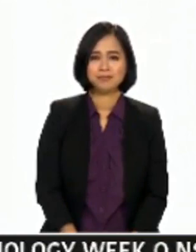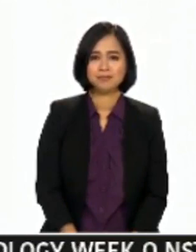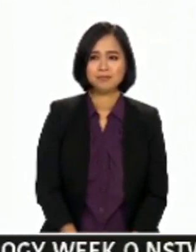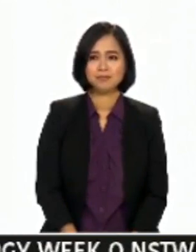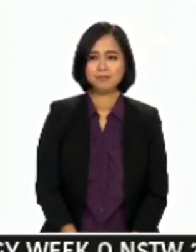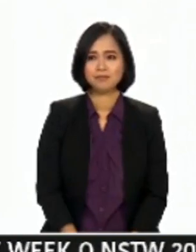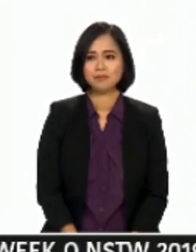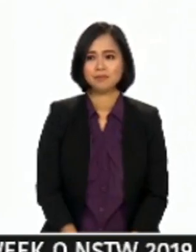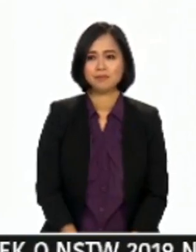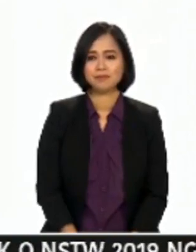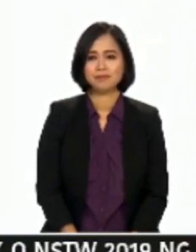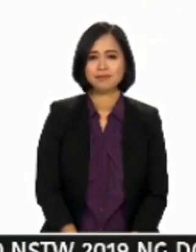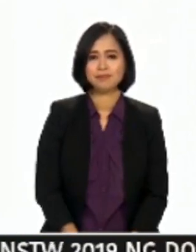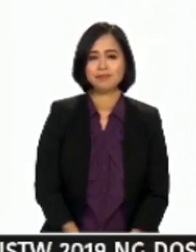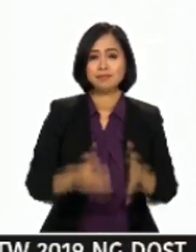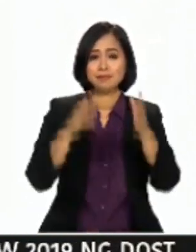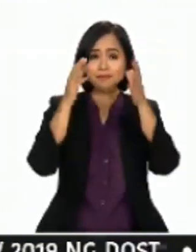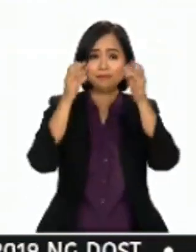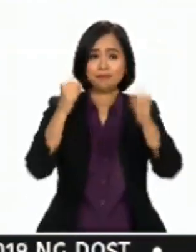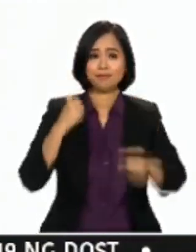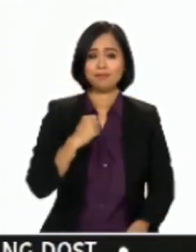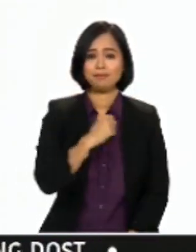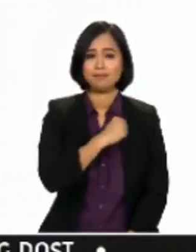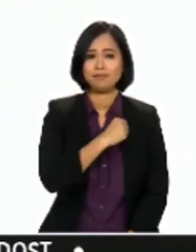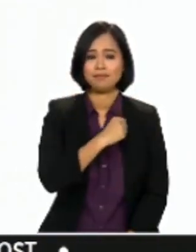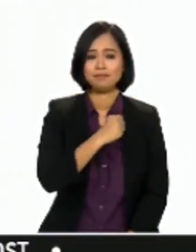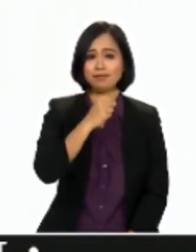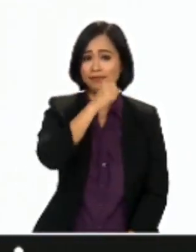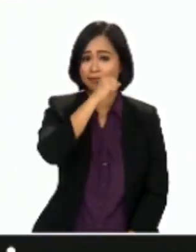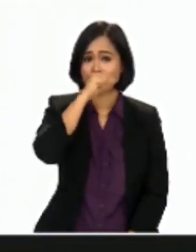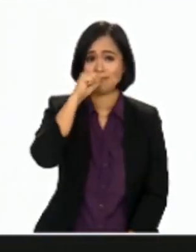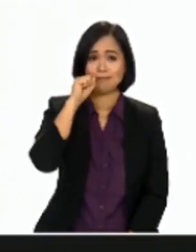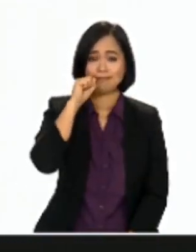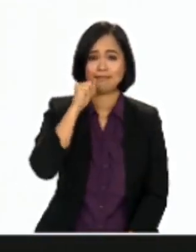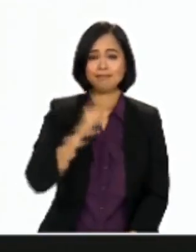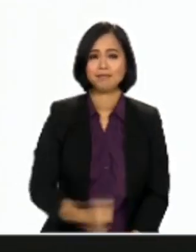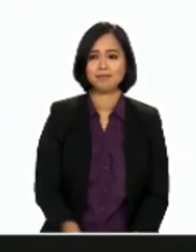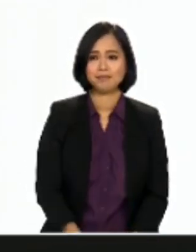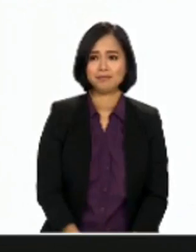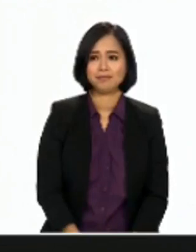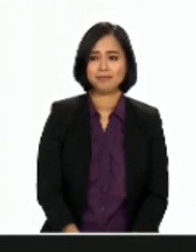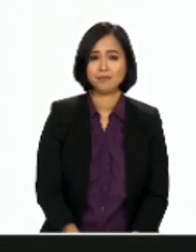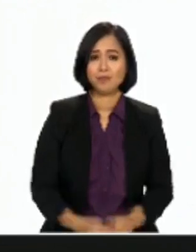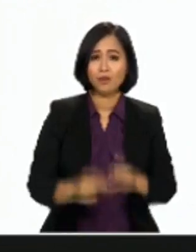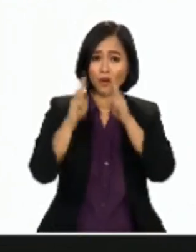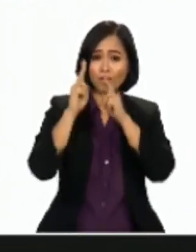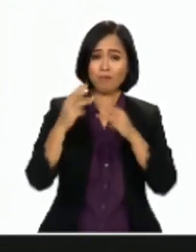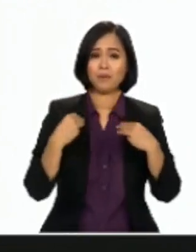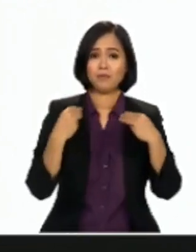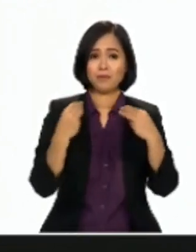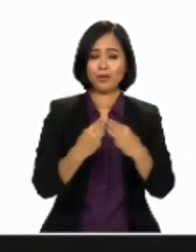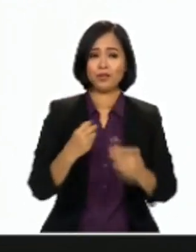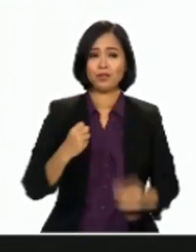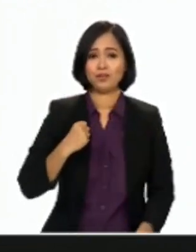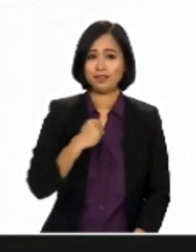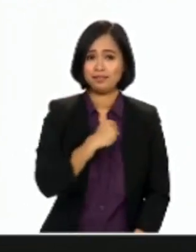Senate President Vicente Soto III and the honorable members of the Senate,